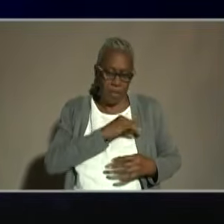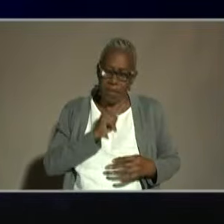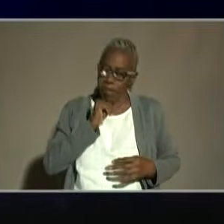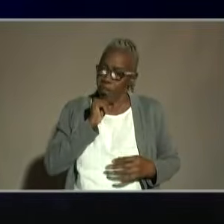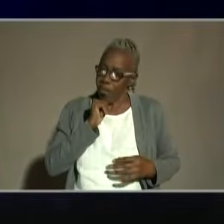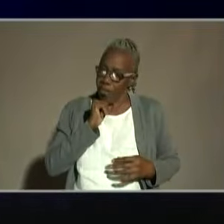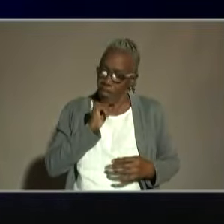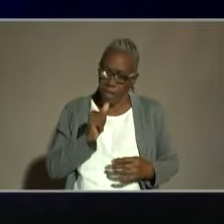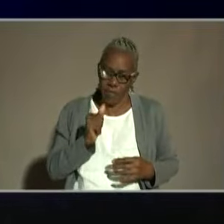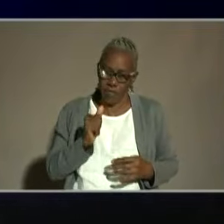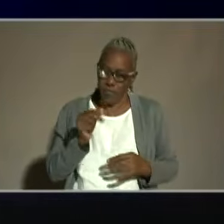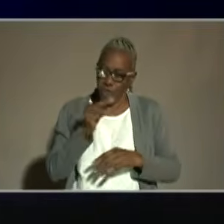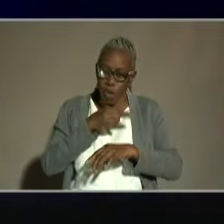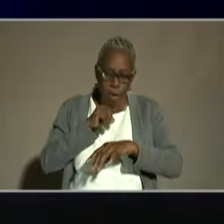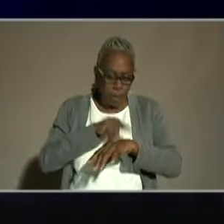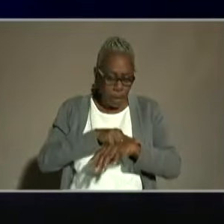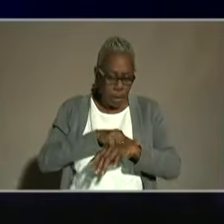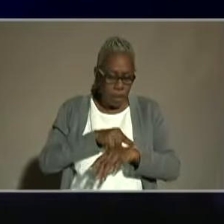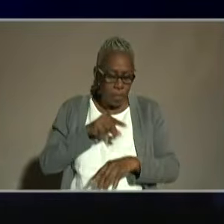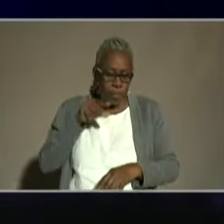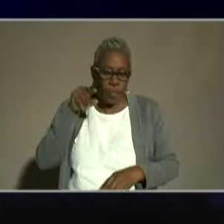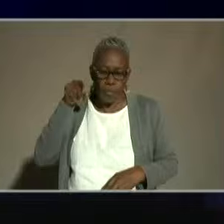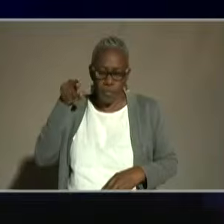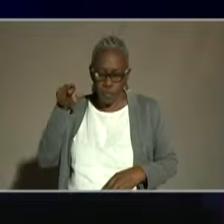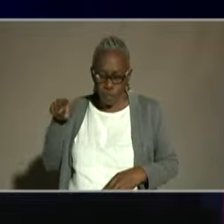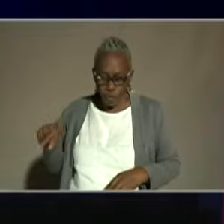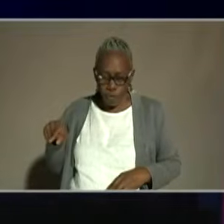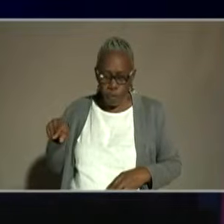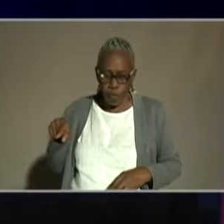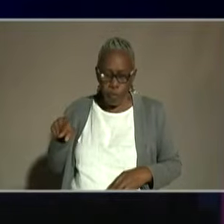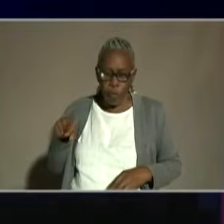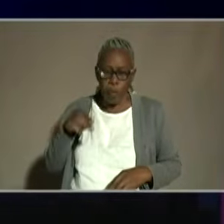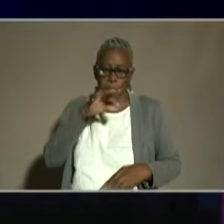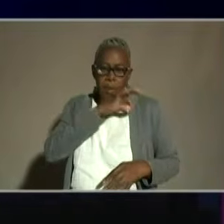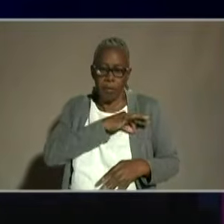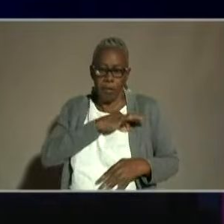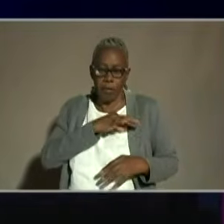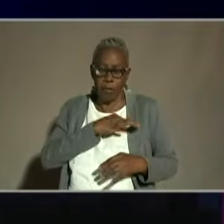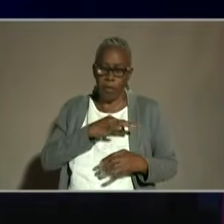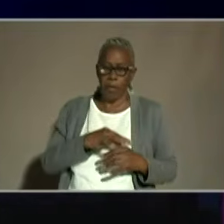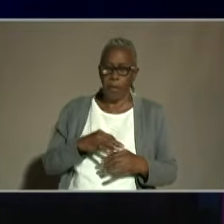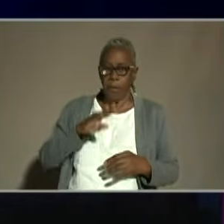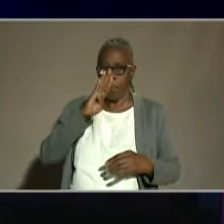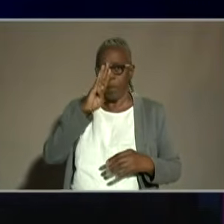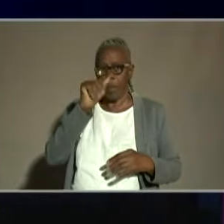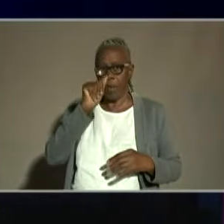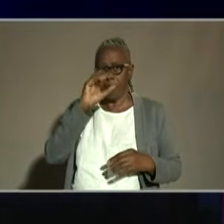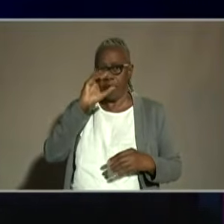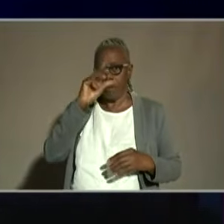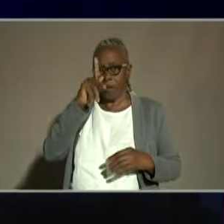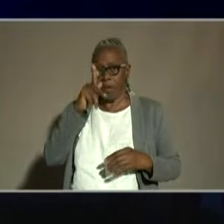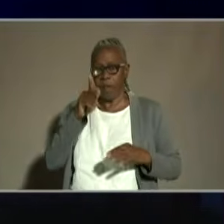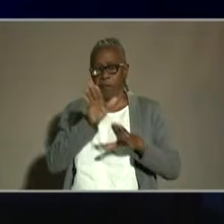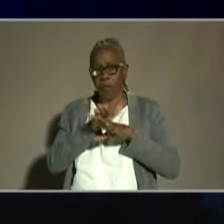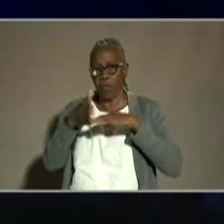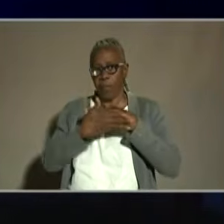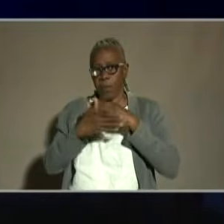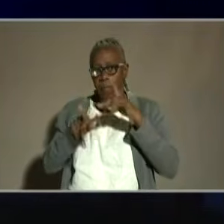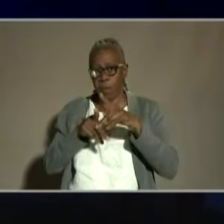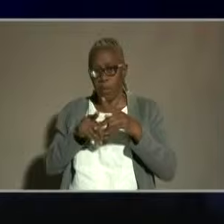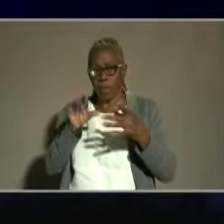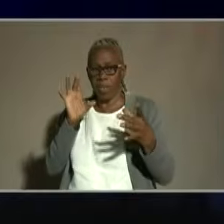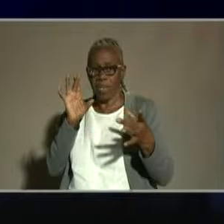You benefited off the backs of the Jamaican people in creating your wealth. You were a